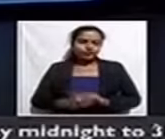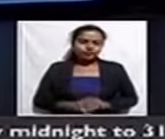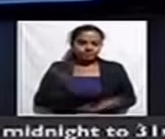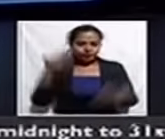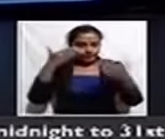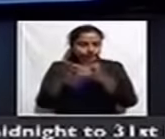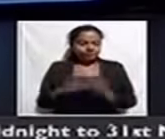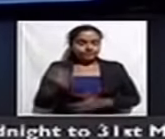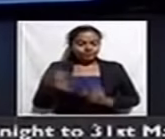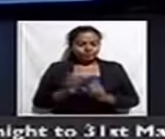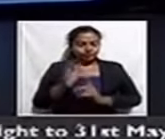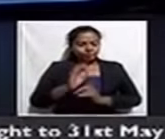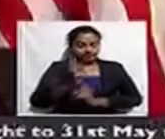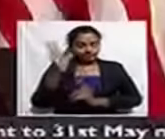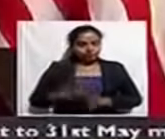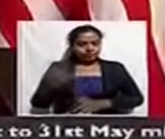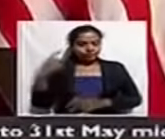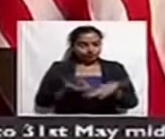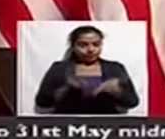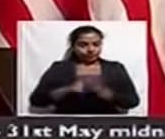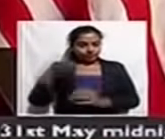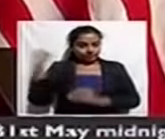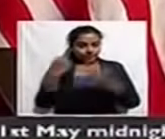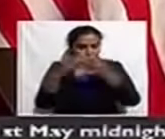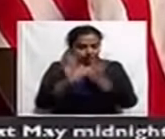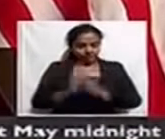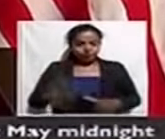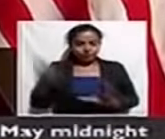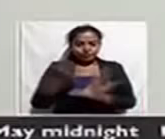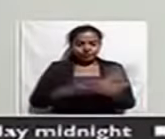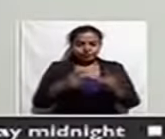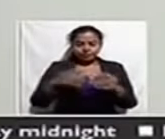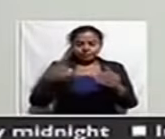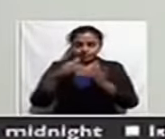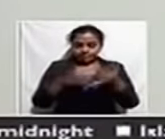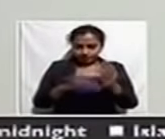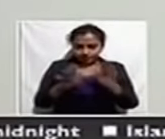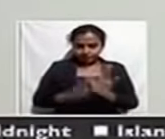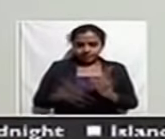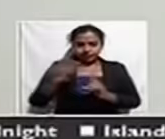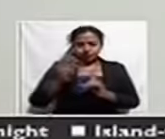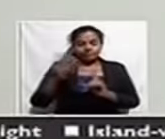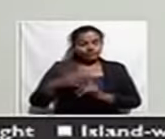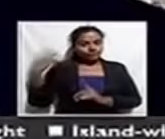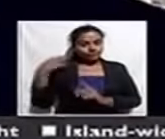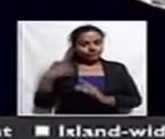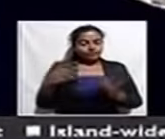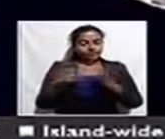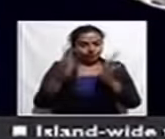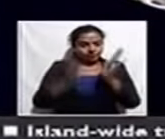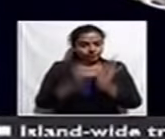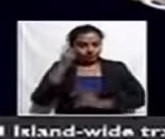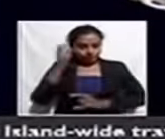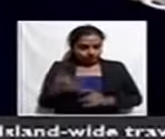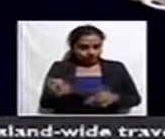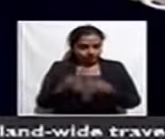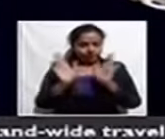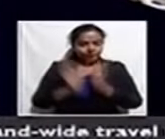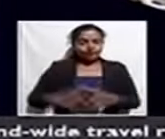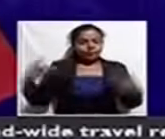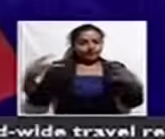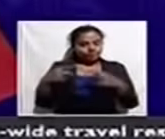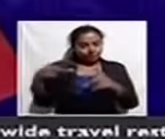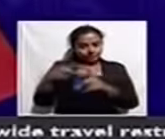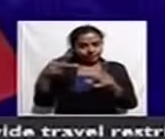the Japanese Prime Minister Yoshida Suga, Pakistani Prime Minister Imran Khan, Nepalese Prime Minister KP Sharma, and the leaders